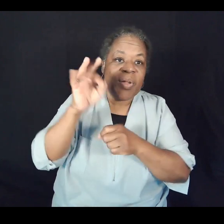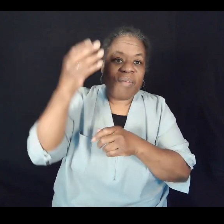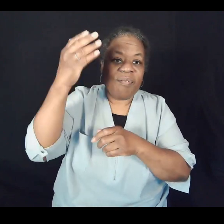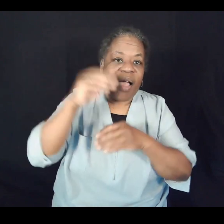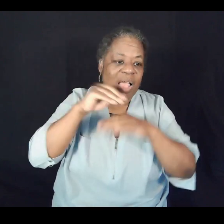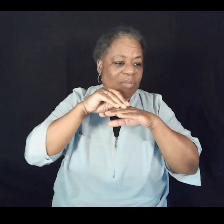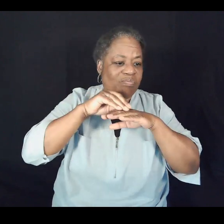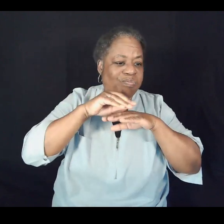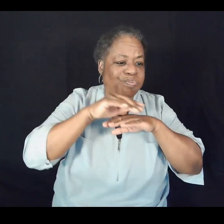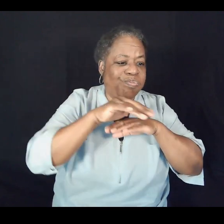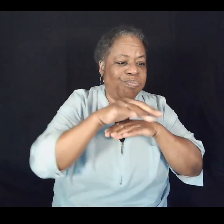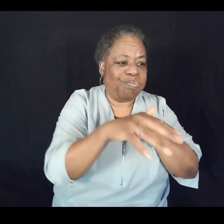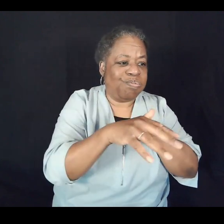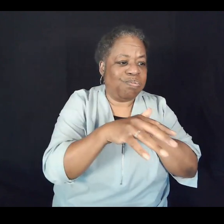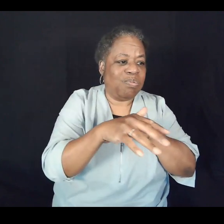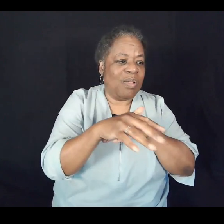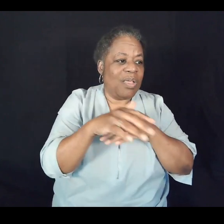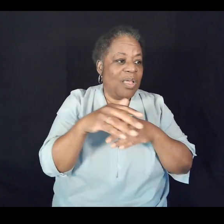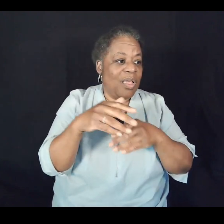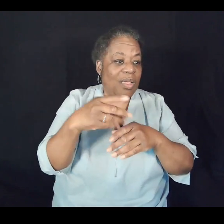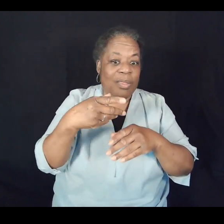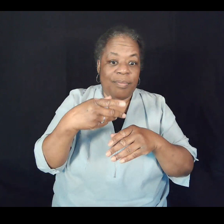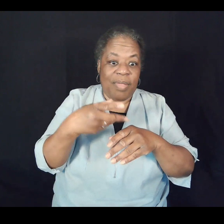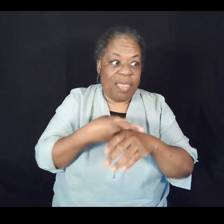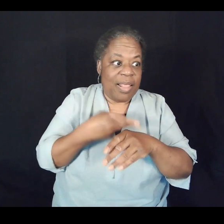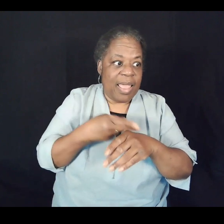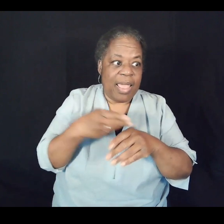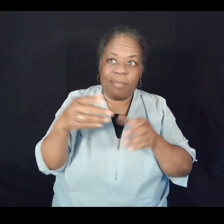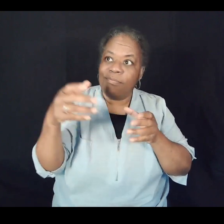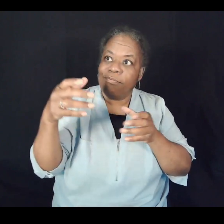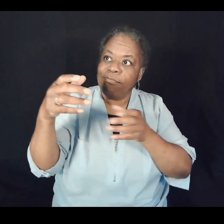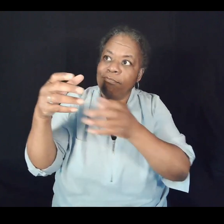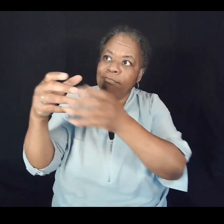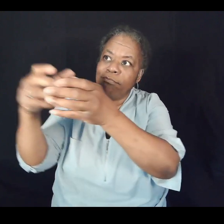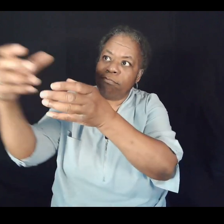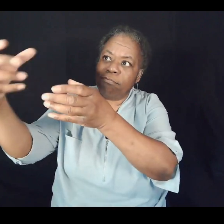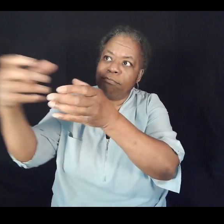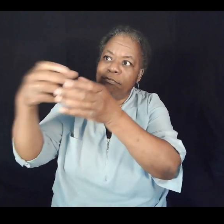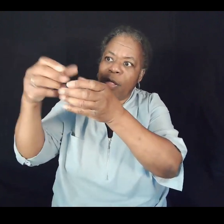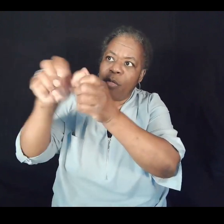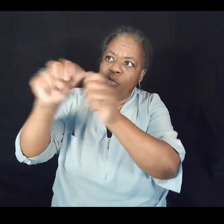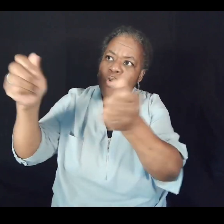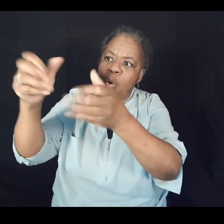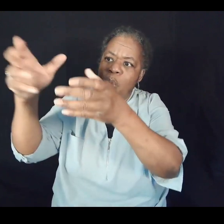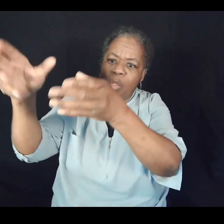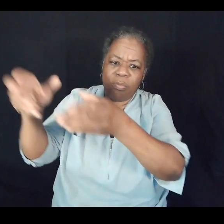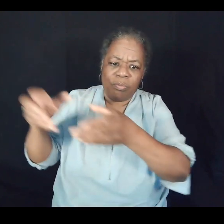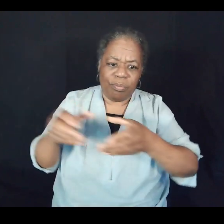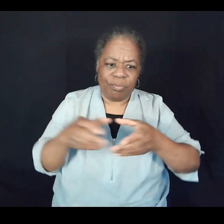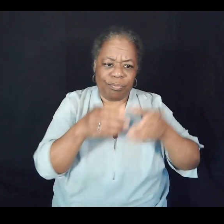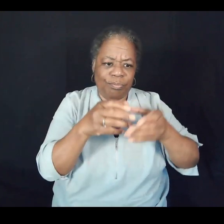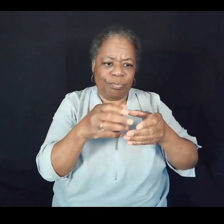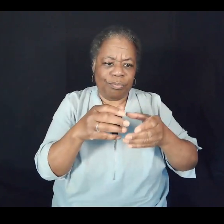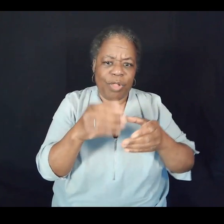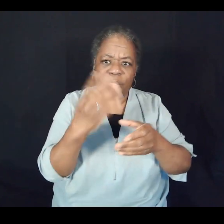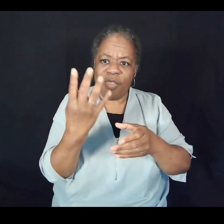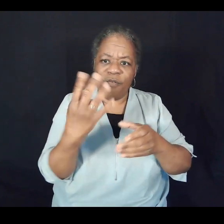and took the scroll from the right hand of him who sat on the throne. And when he had taken it, the four living creatures and the